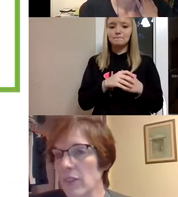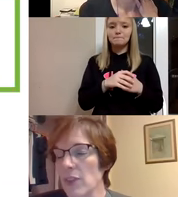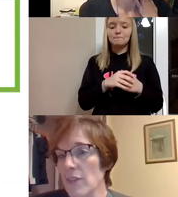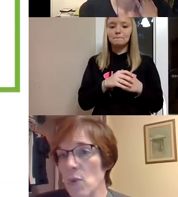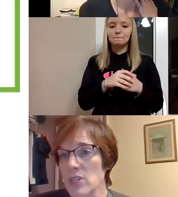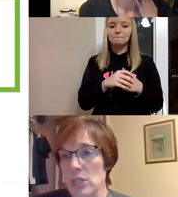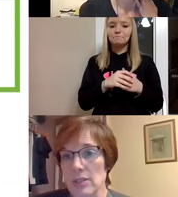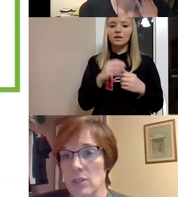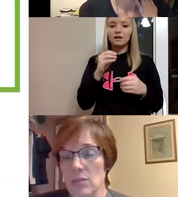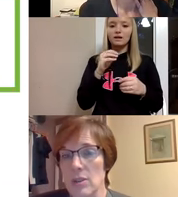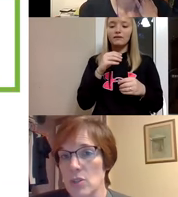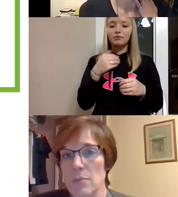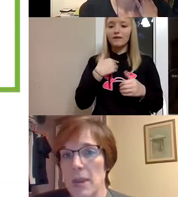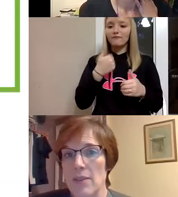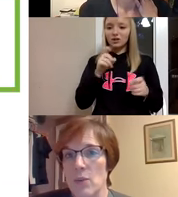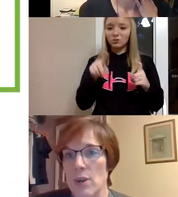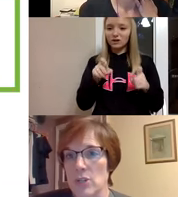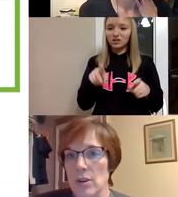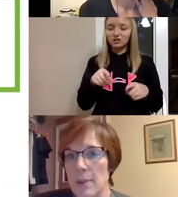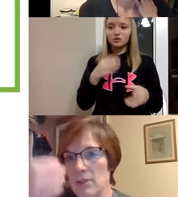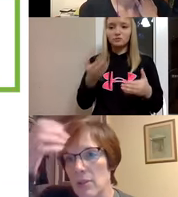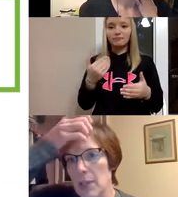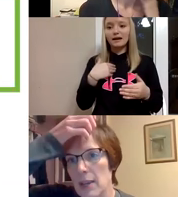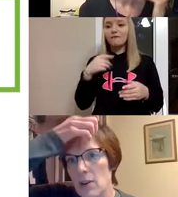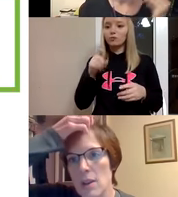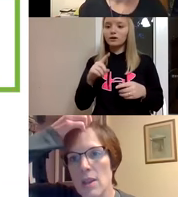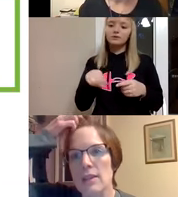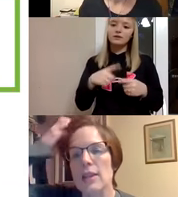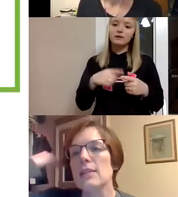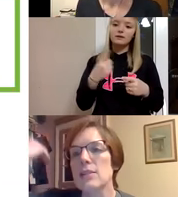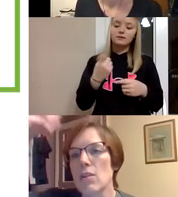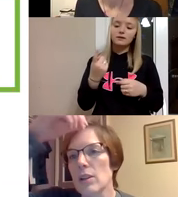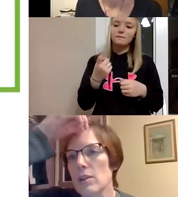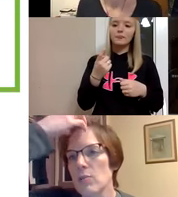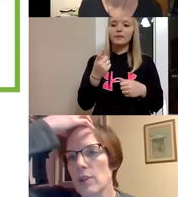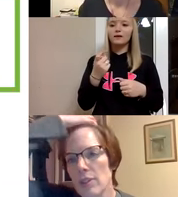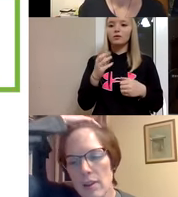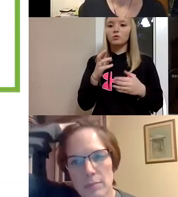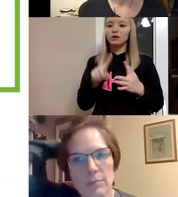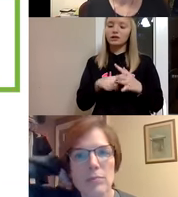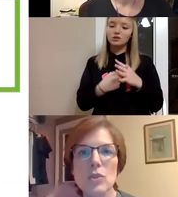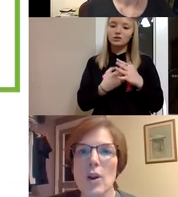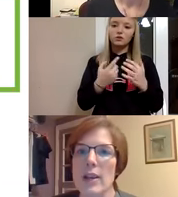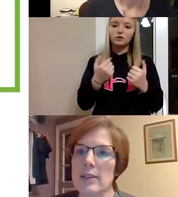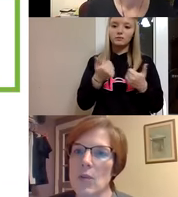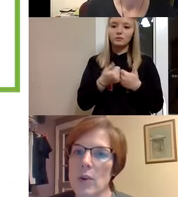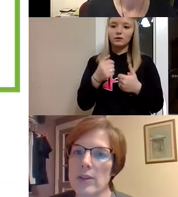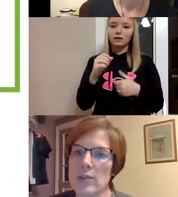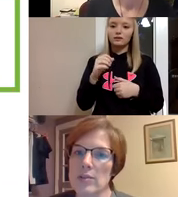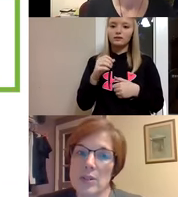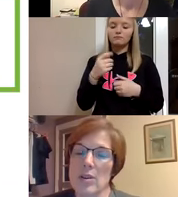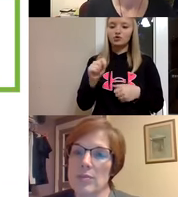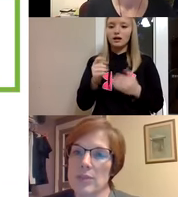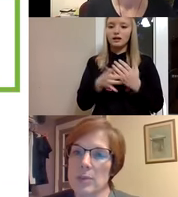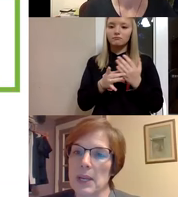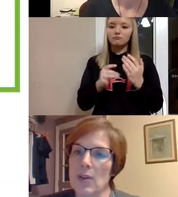And if you have questions too, because you may have a question about something or getting started with trying the oil,